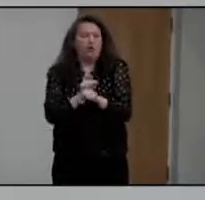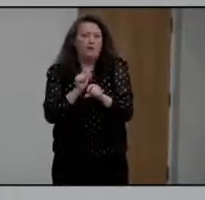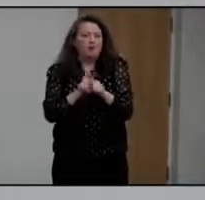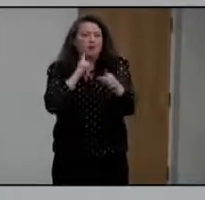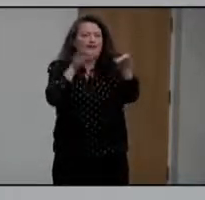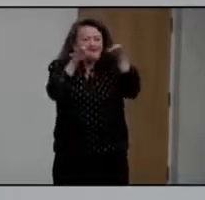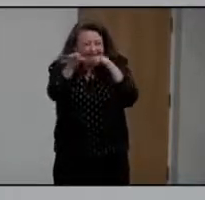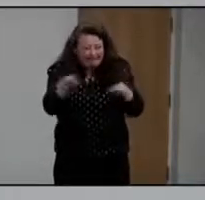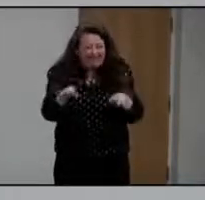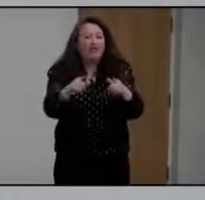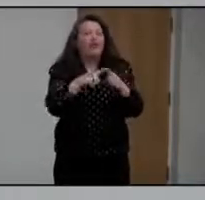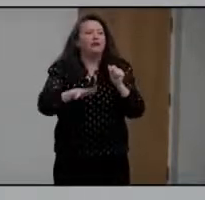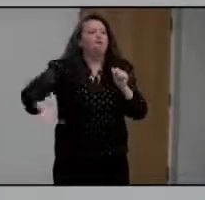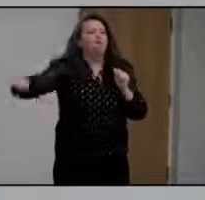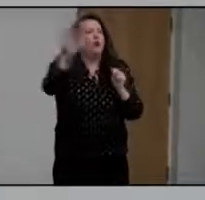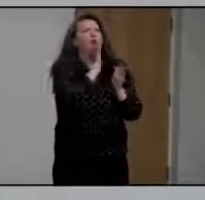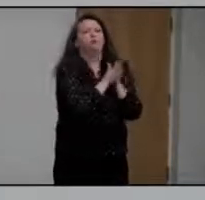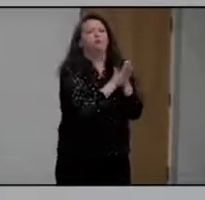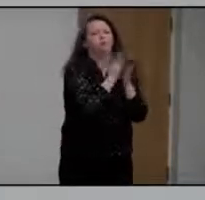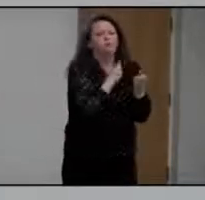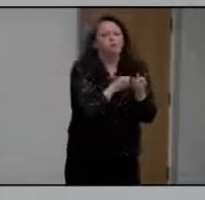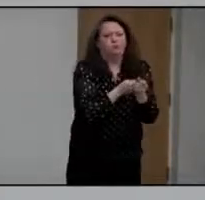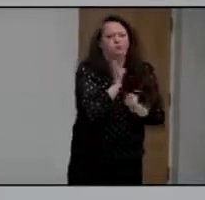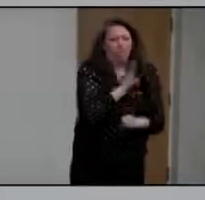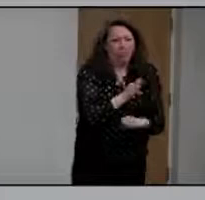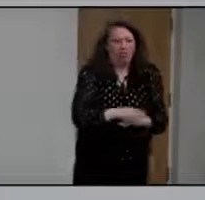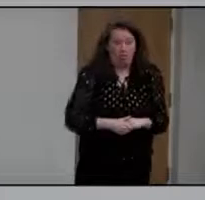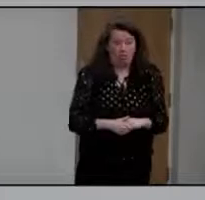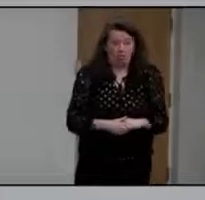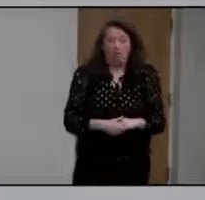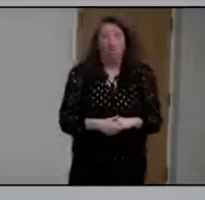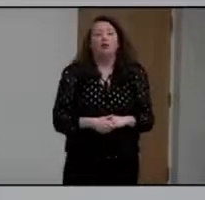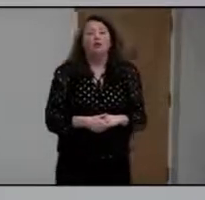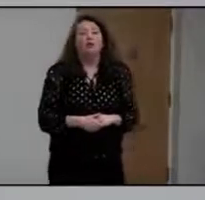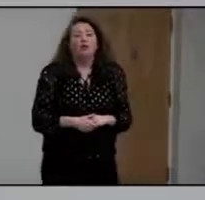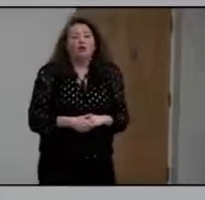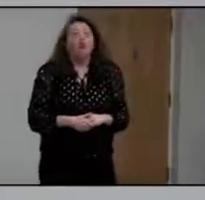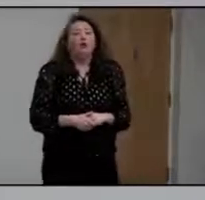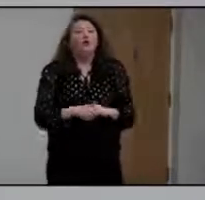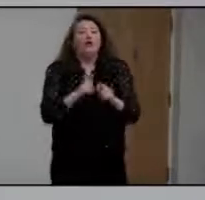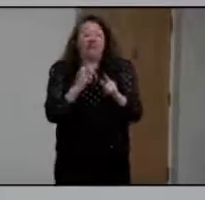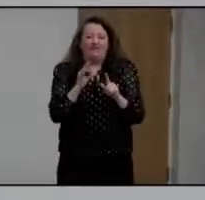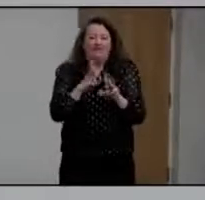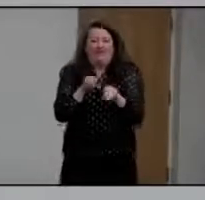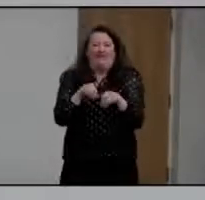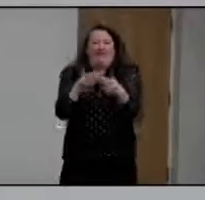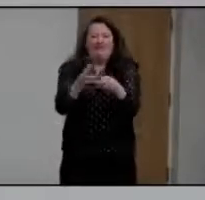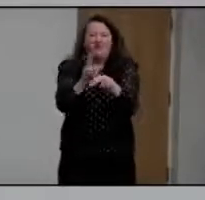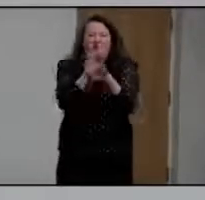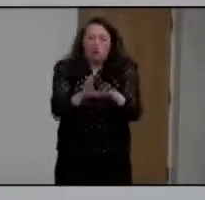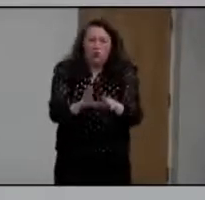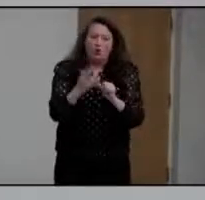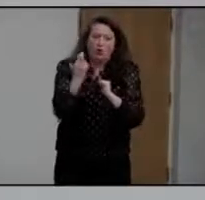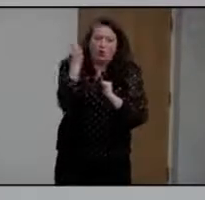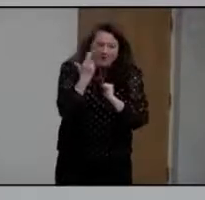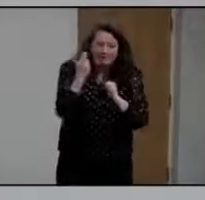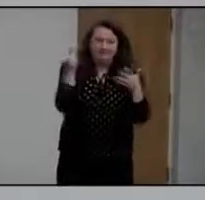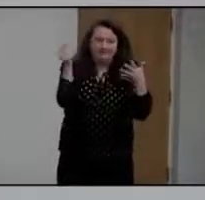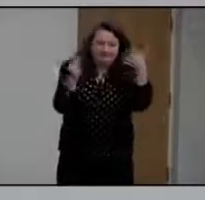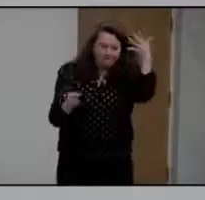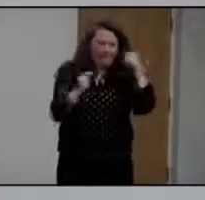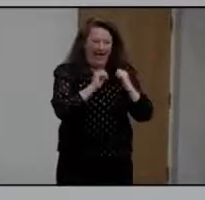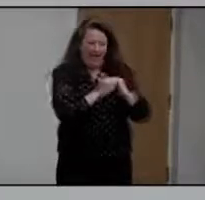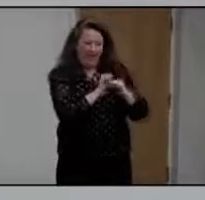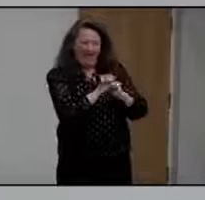the trust and will treat the user with respect and give them the authority to finally say, yes, this is the right answer, I believe, I